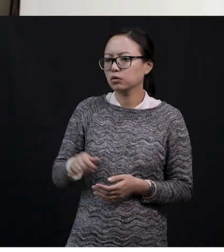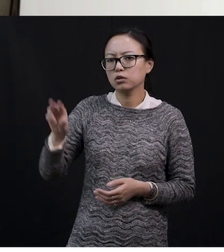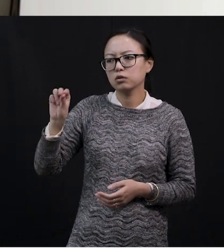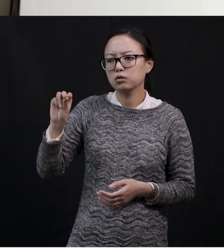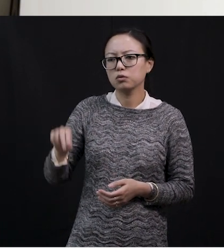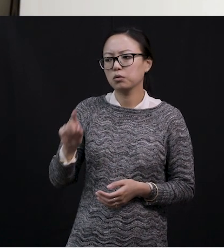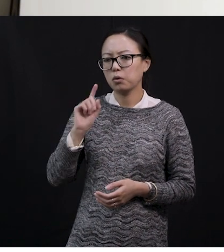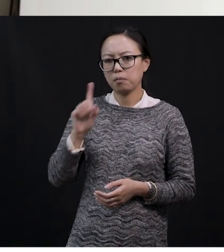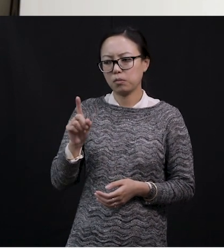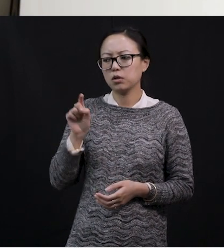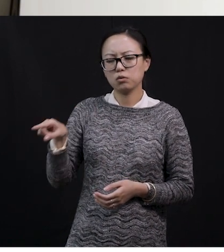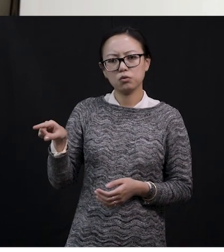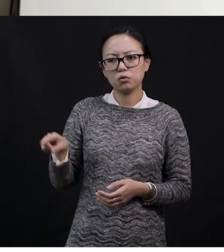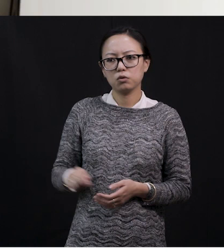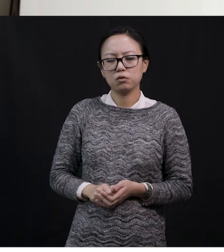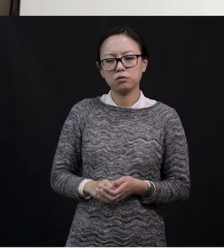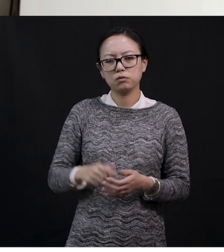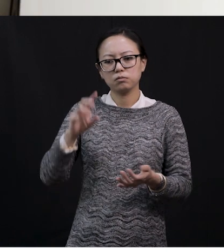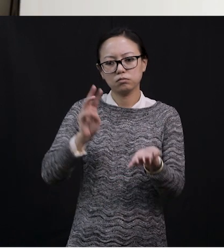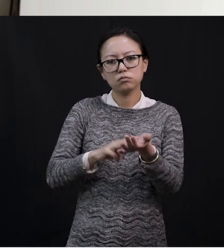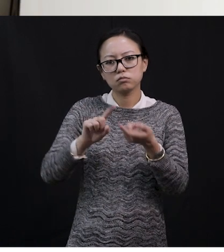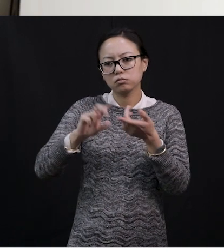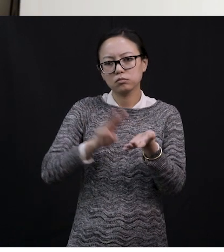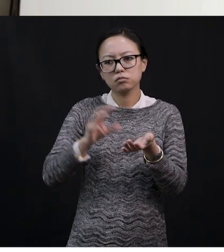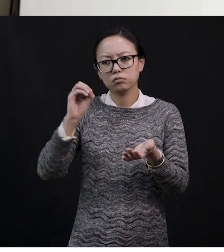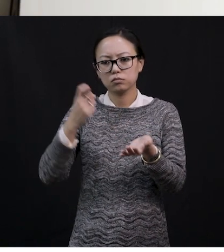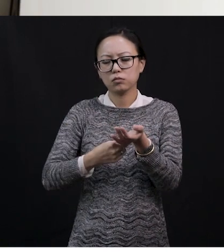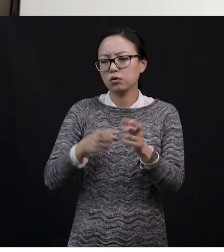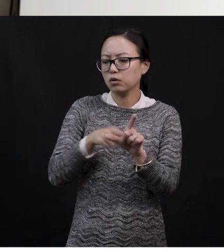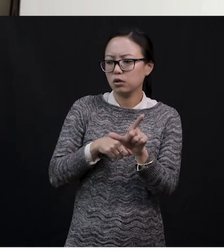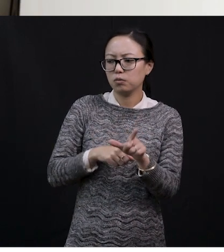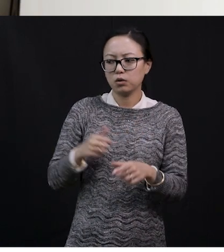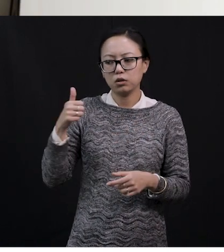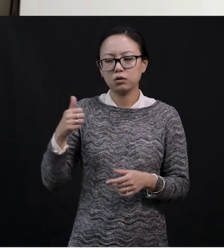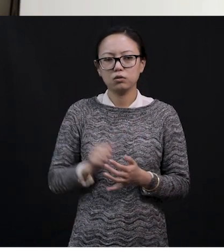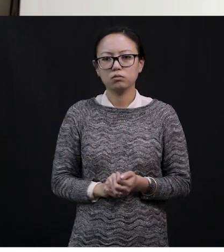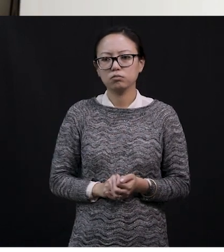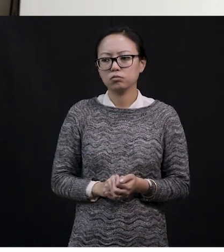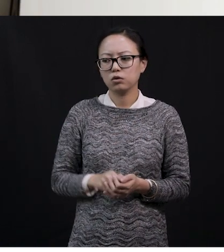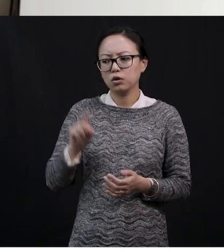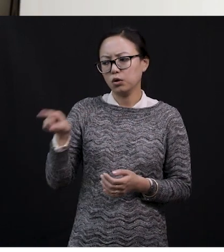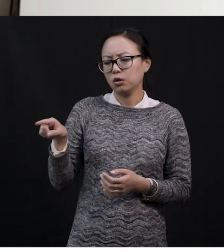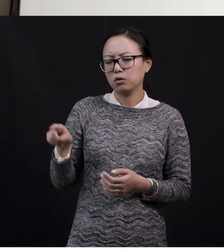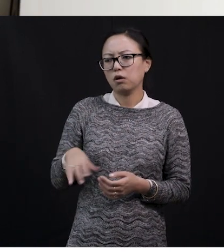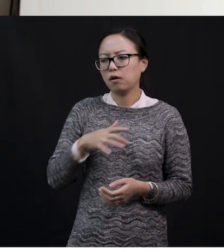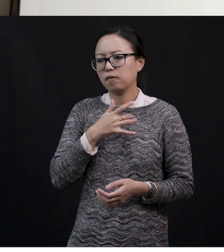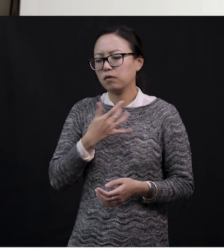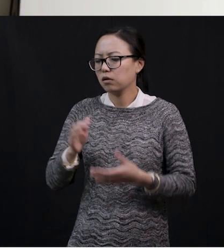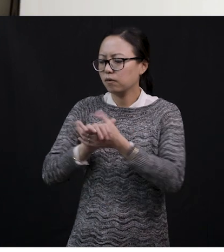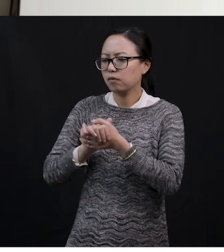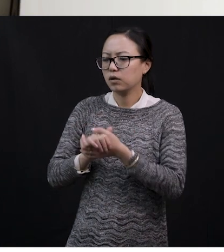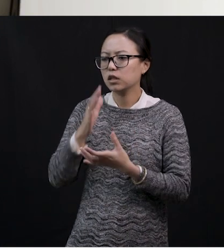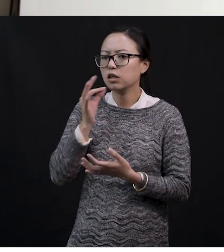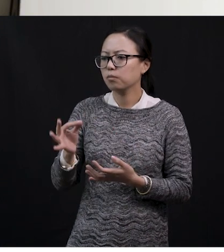very good memories. You don't cherish friendships at all. You do not think that friends are relevant or important much